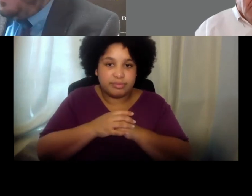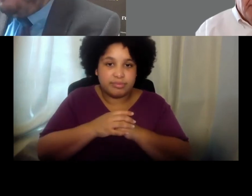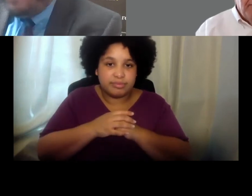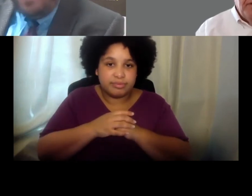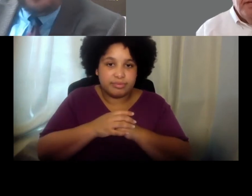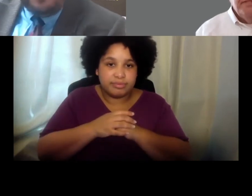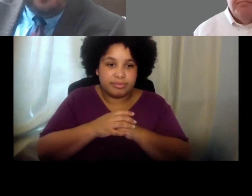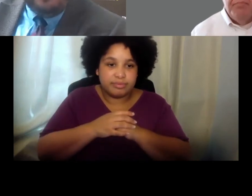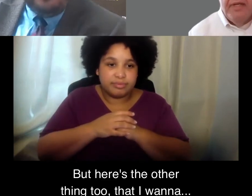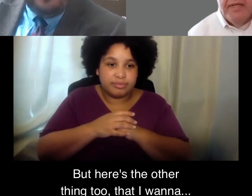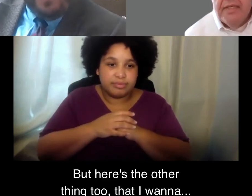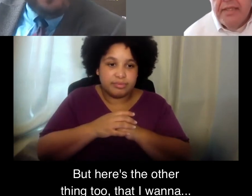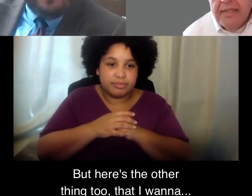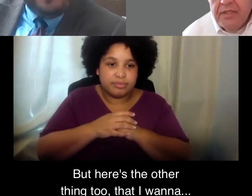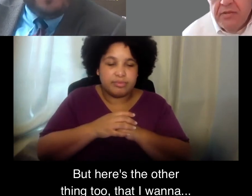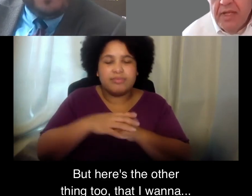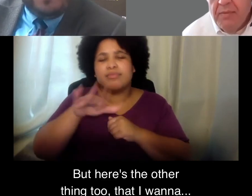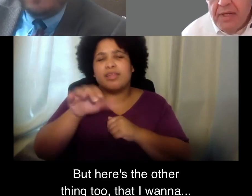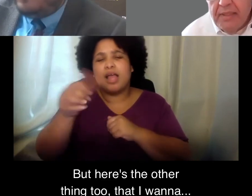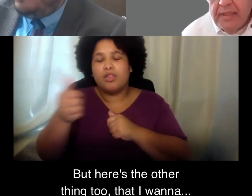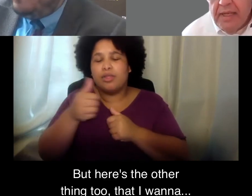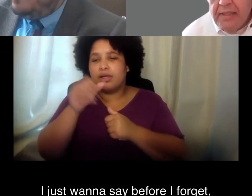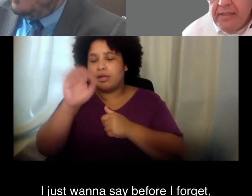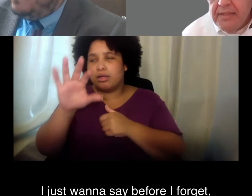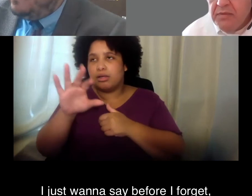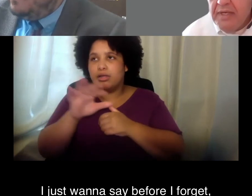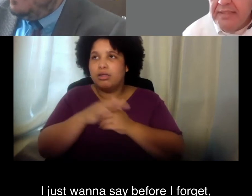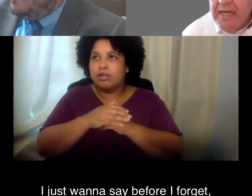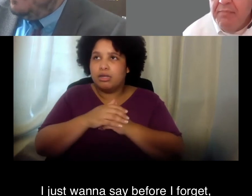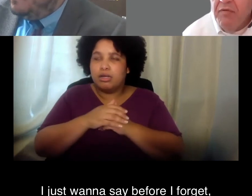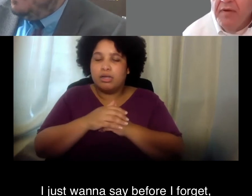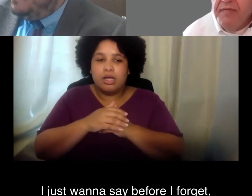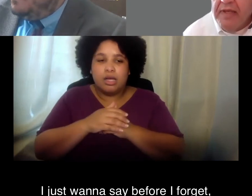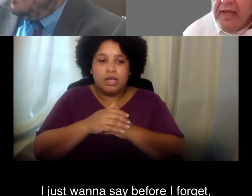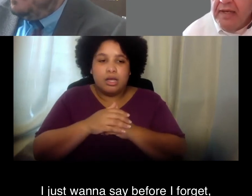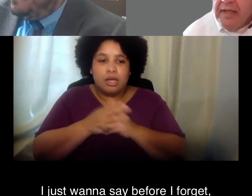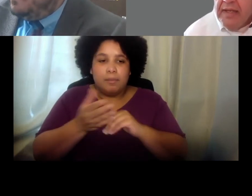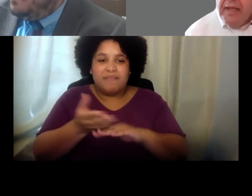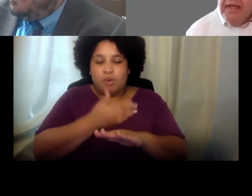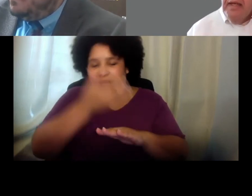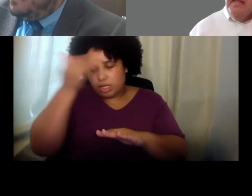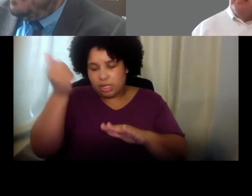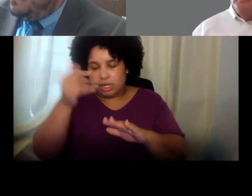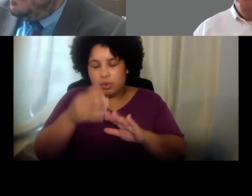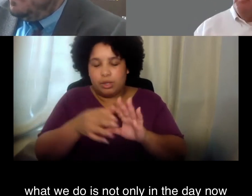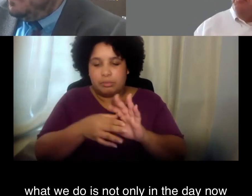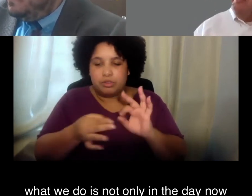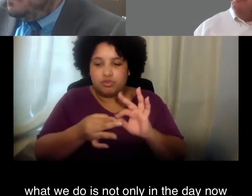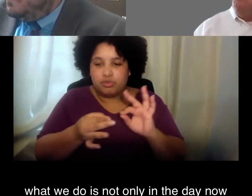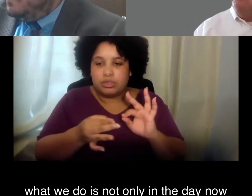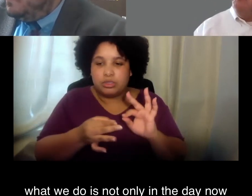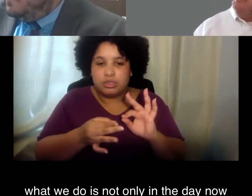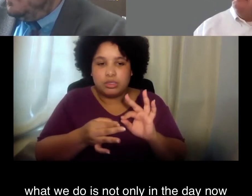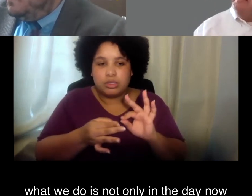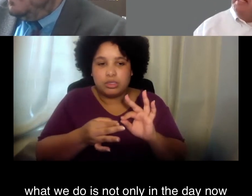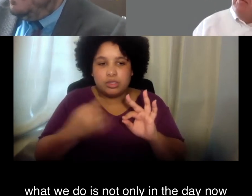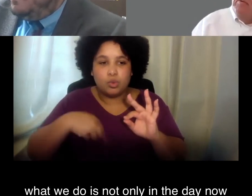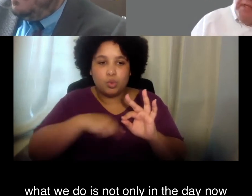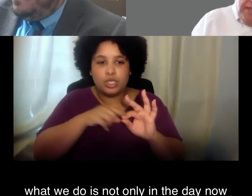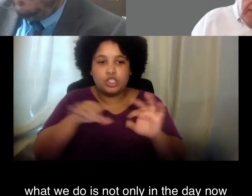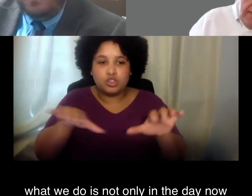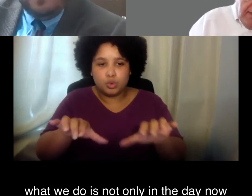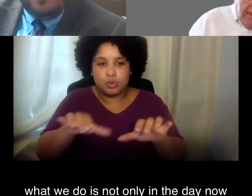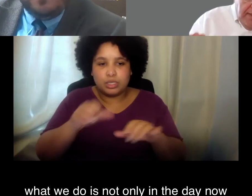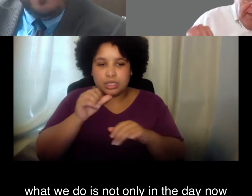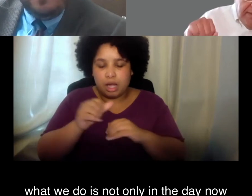Well, but here's the other thing too that I just want to say it before I forget. What we do is not